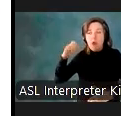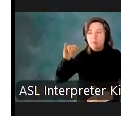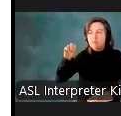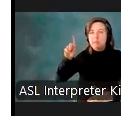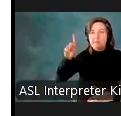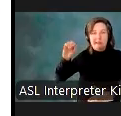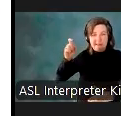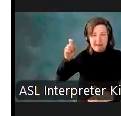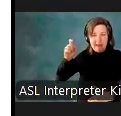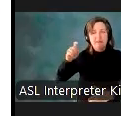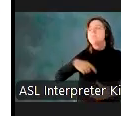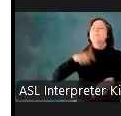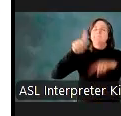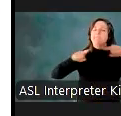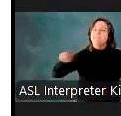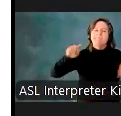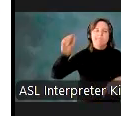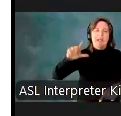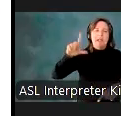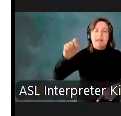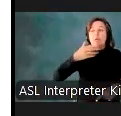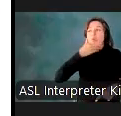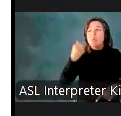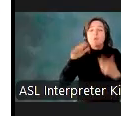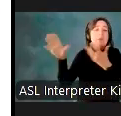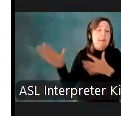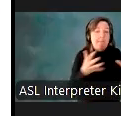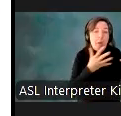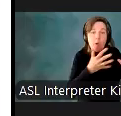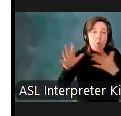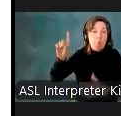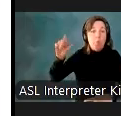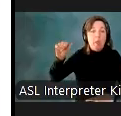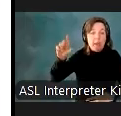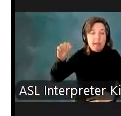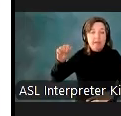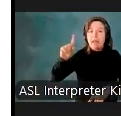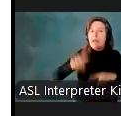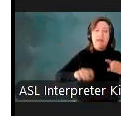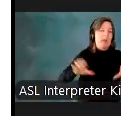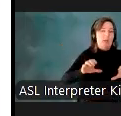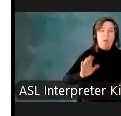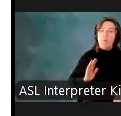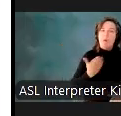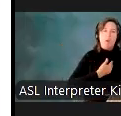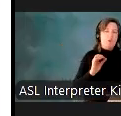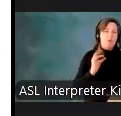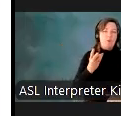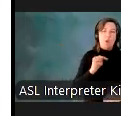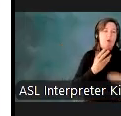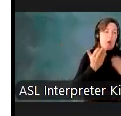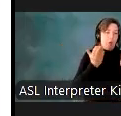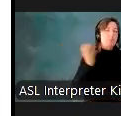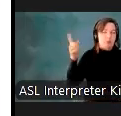interesting tools. There's better wind data displays and so forth that we just couldn't do on our own servers. And